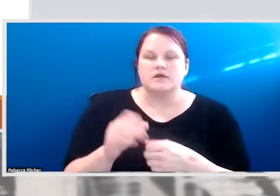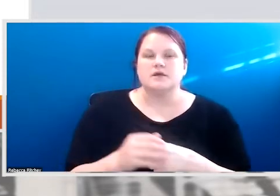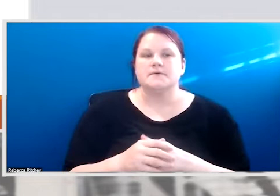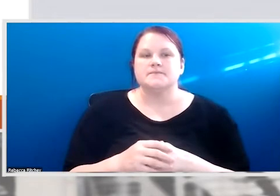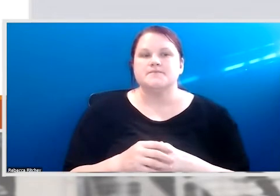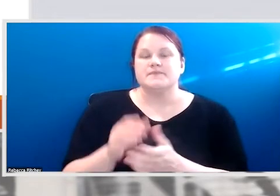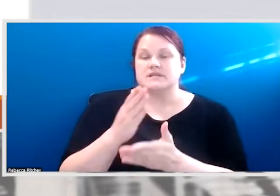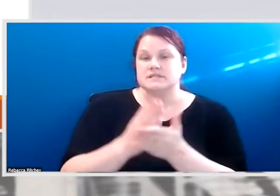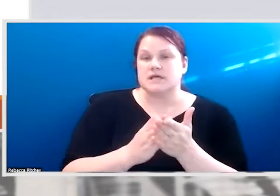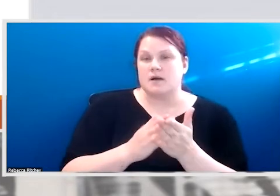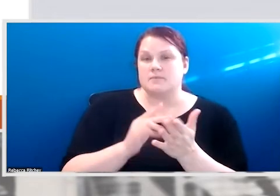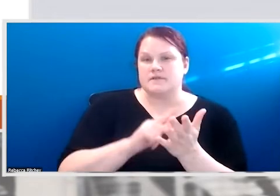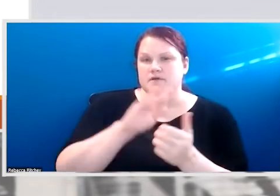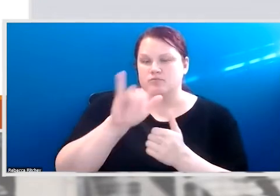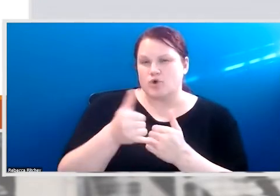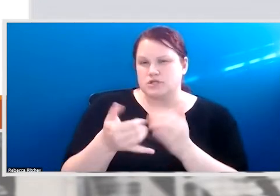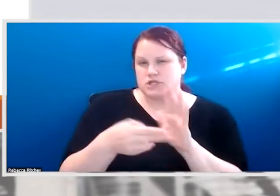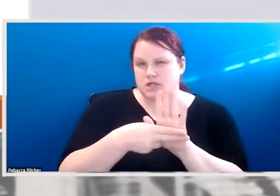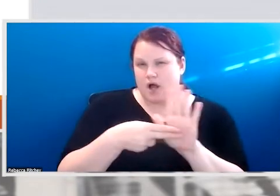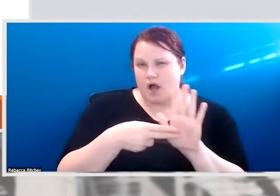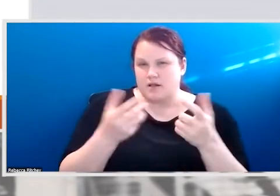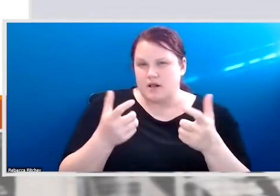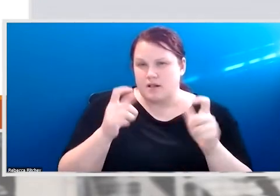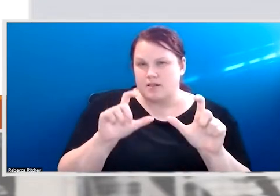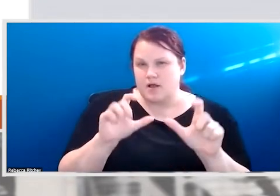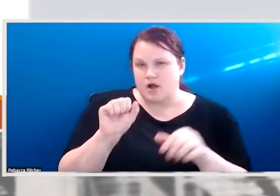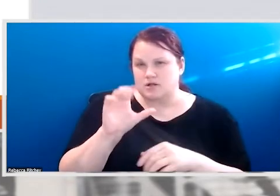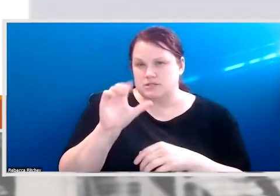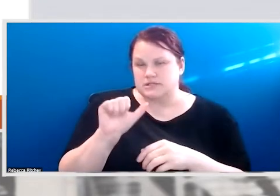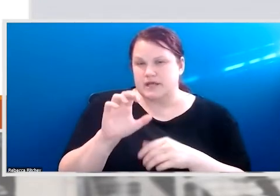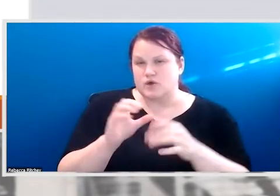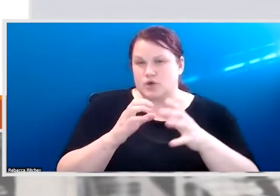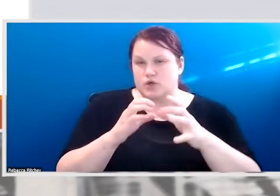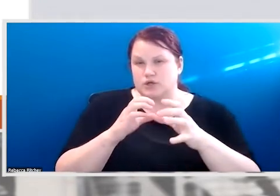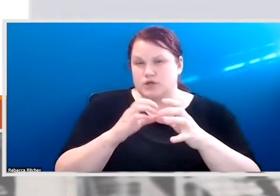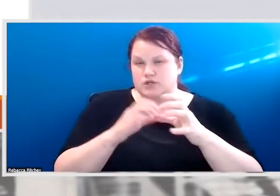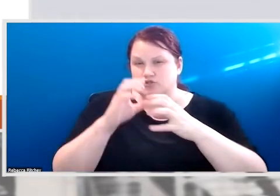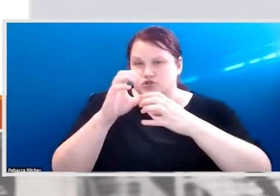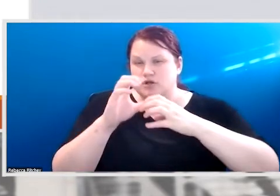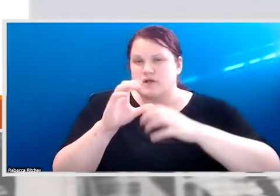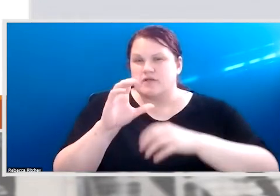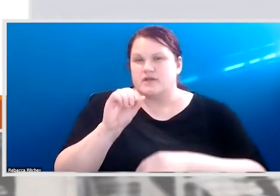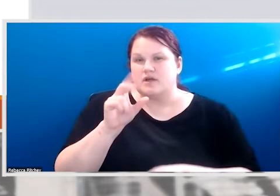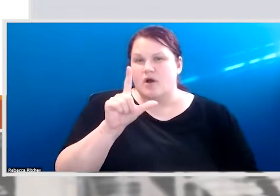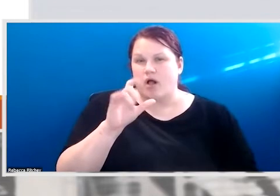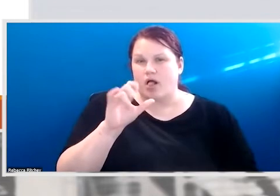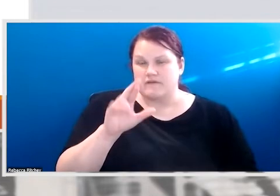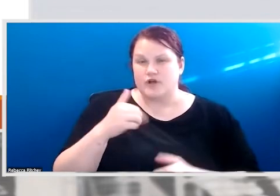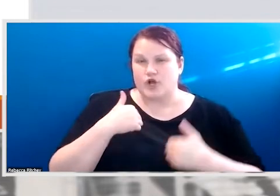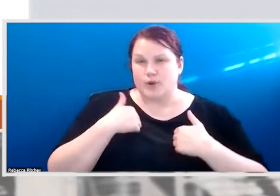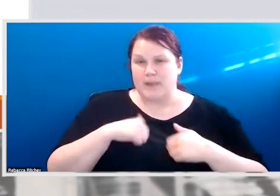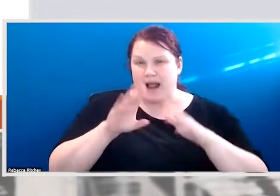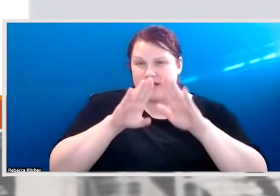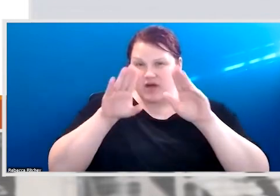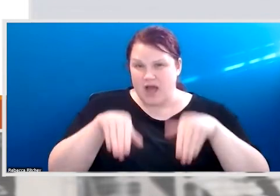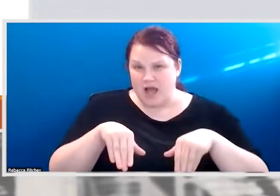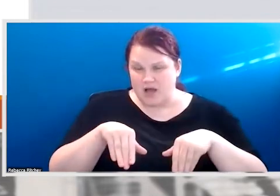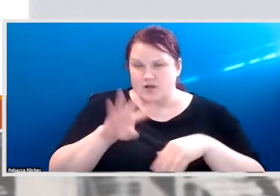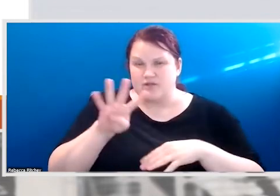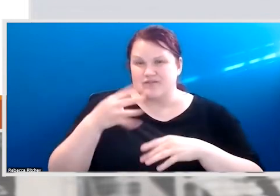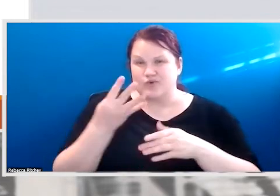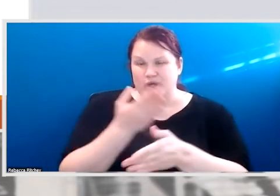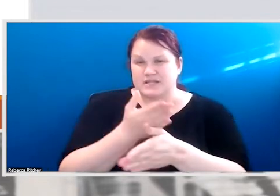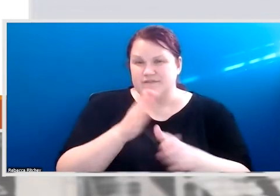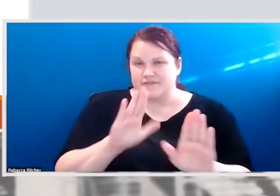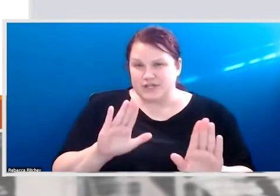Some of those projects I can highlight are large scale construction projects, such as the Oliver Bathhouse, such as the fourth division,